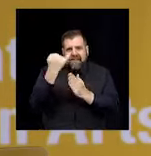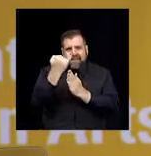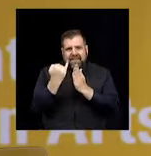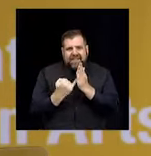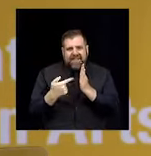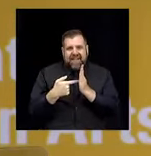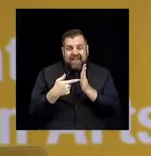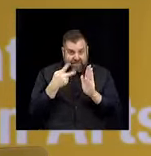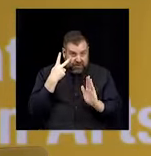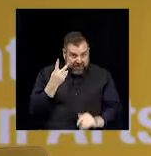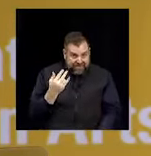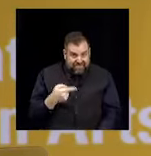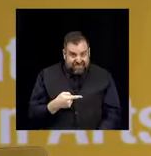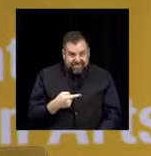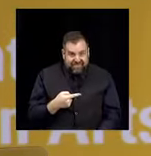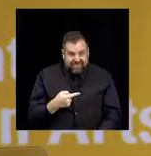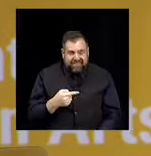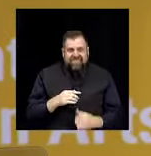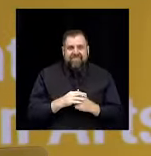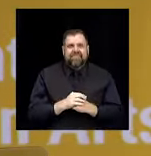walked in?